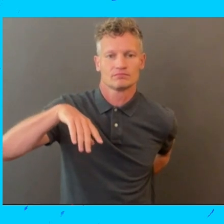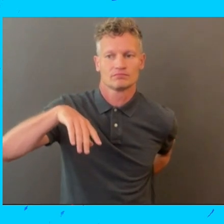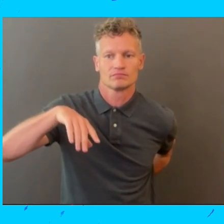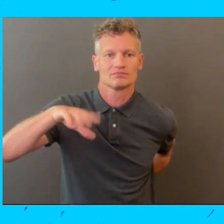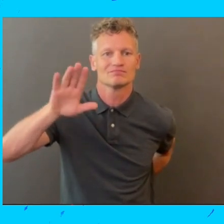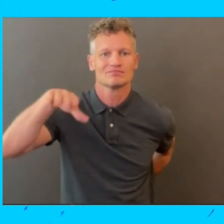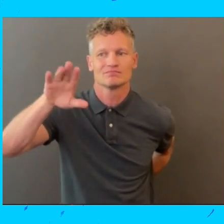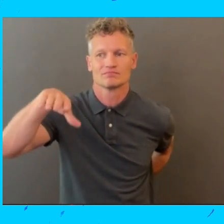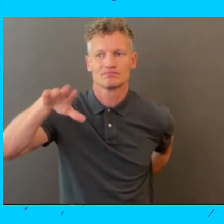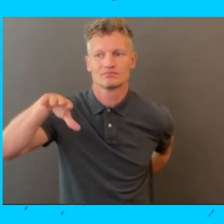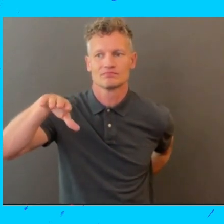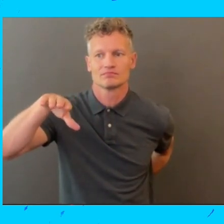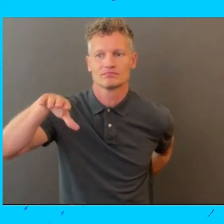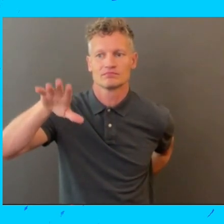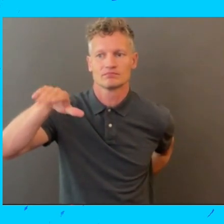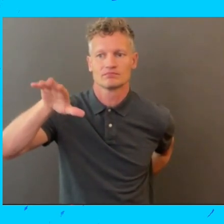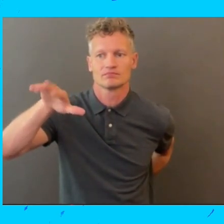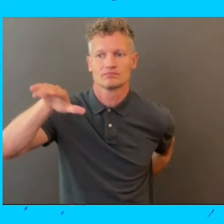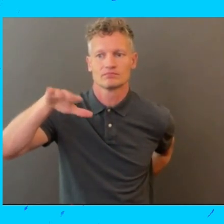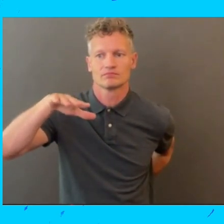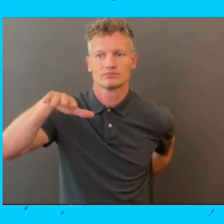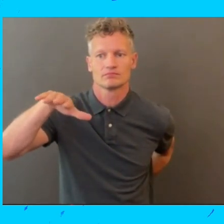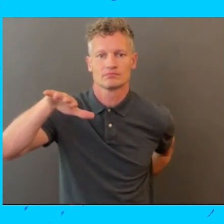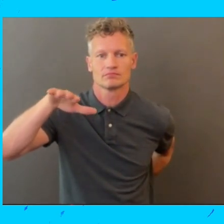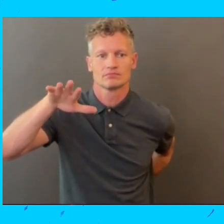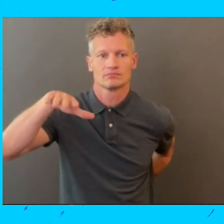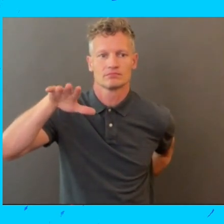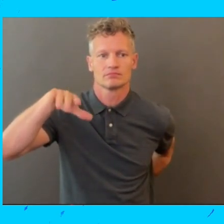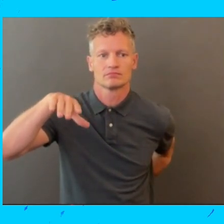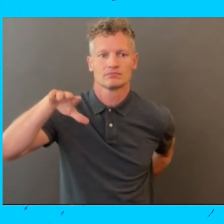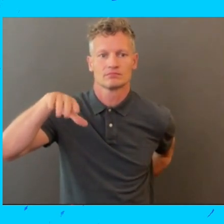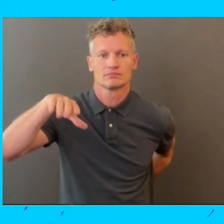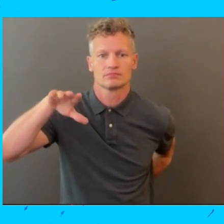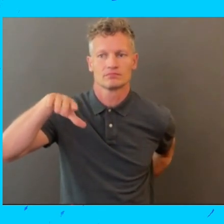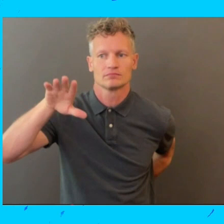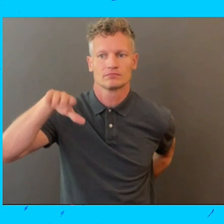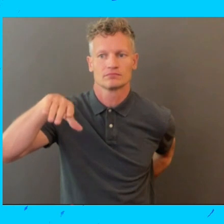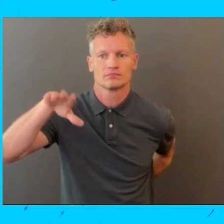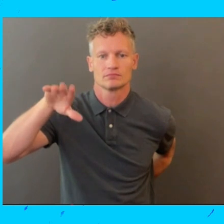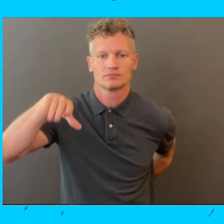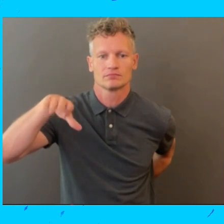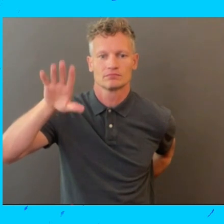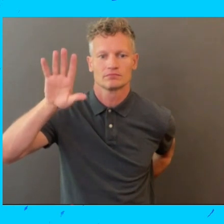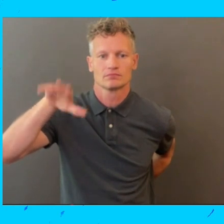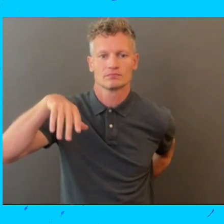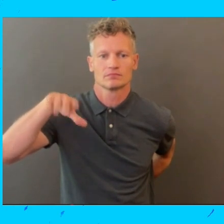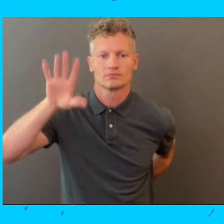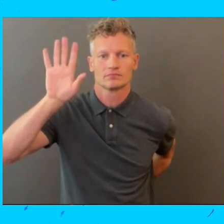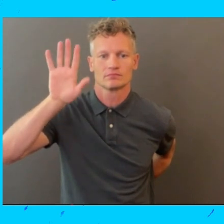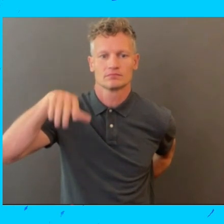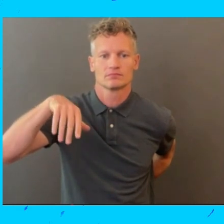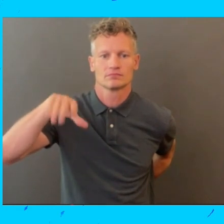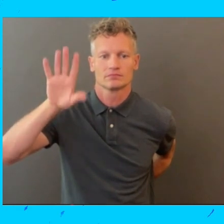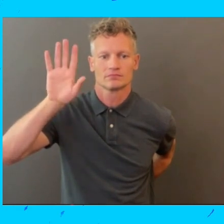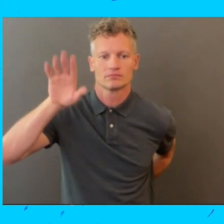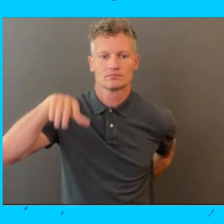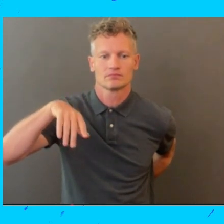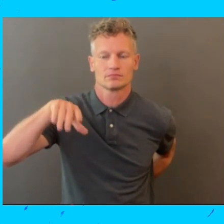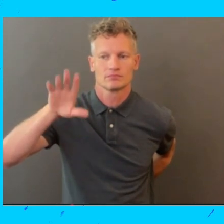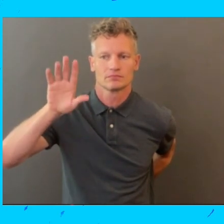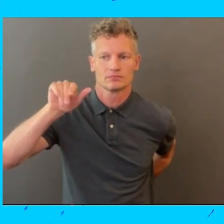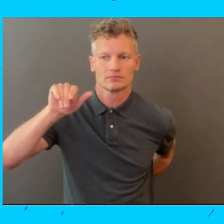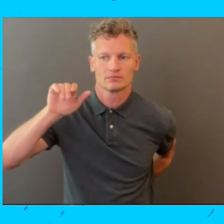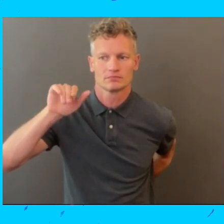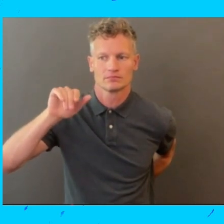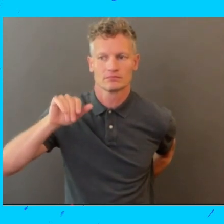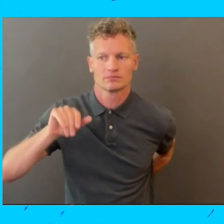including adolescent-focused content. Medical students will support the 1.8 billion campaign to mobilize collective action to meet adolescent health and